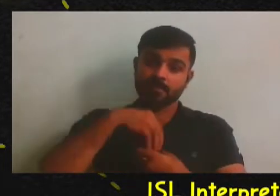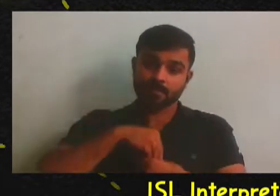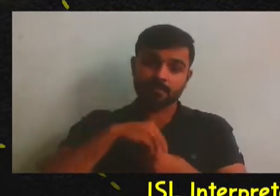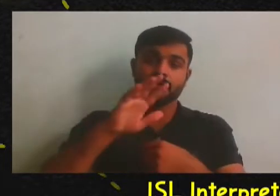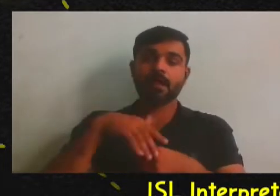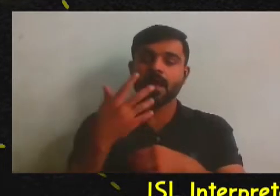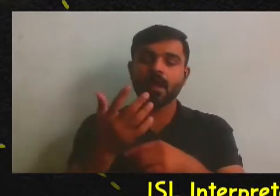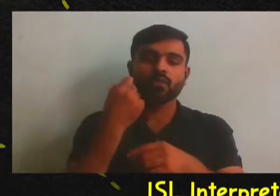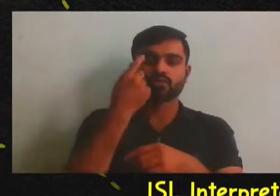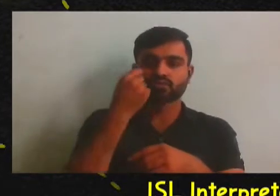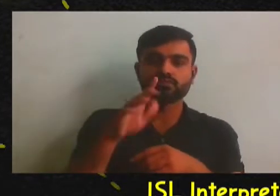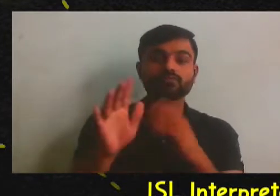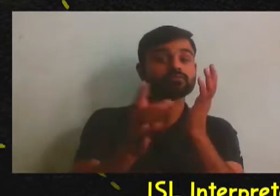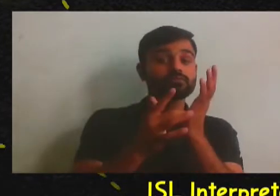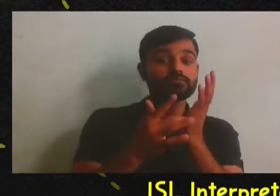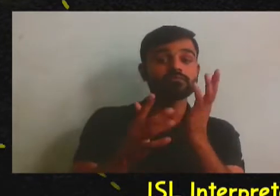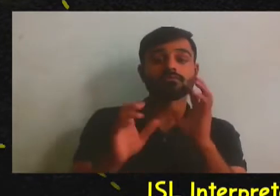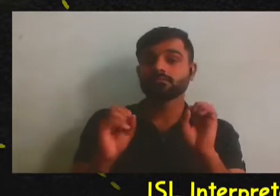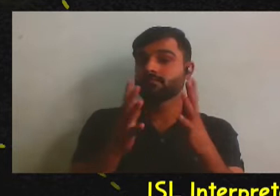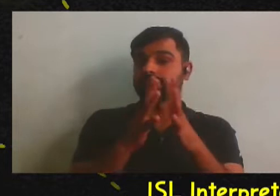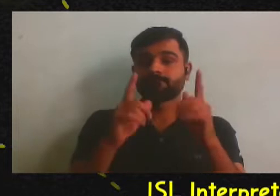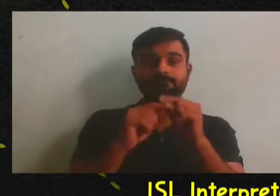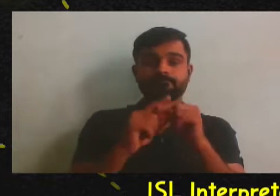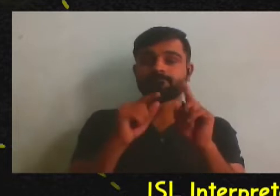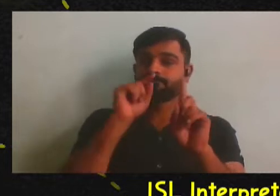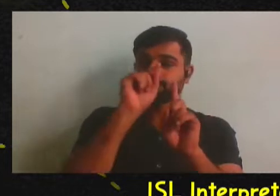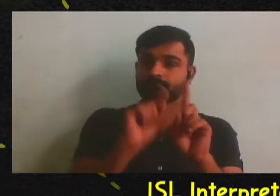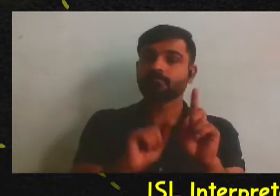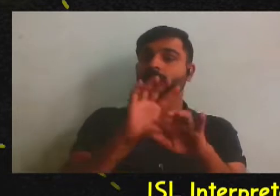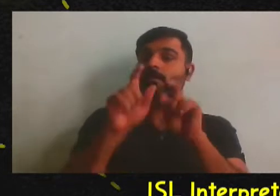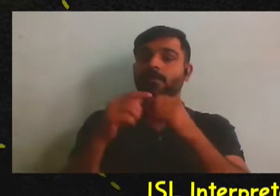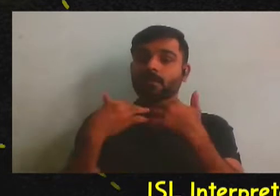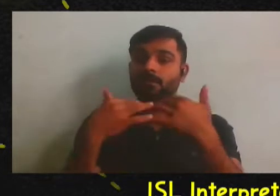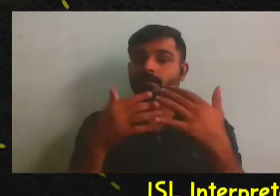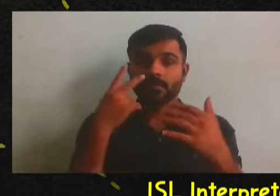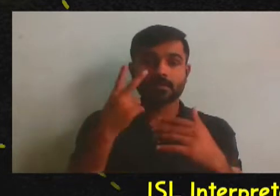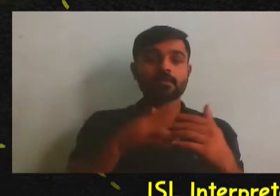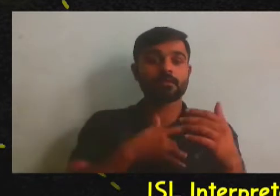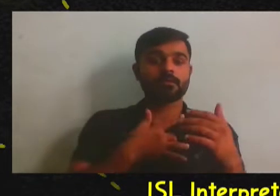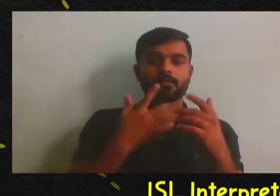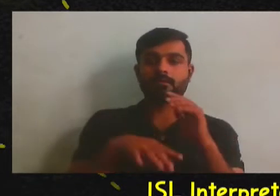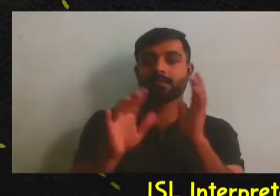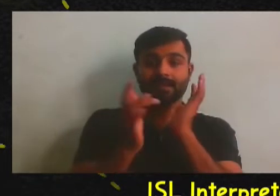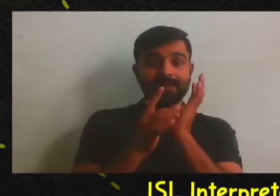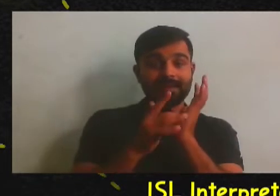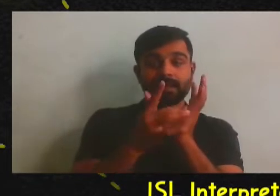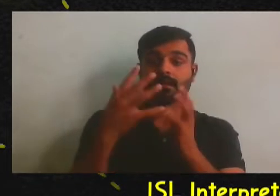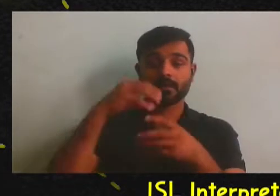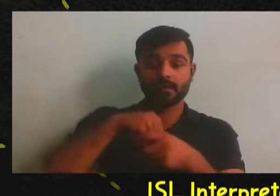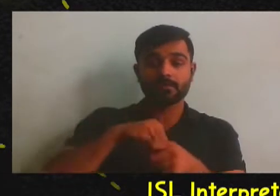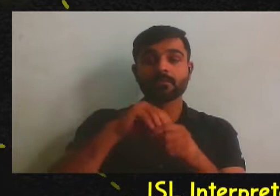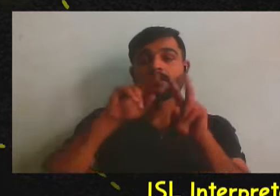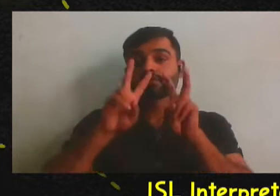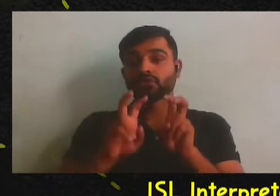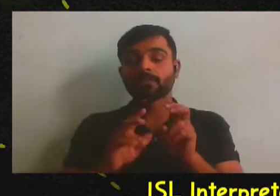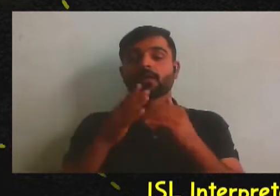how to understand tech not in big data terms, but how the audience itself sees themselves as technologically adept subjects and then